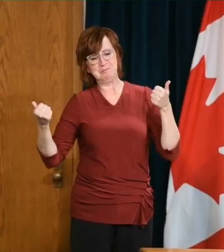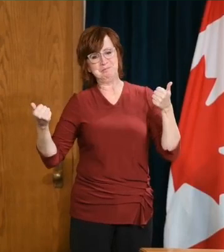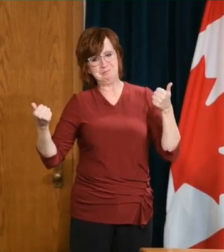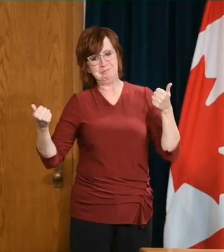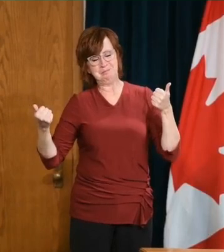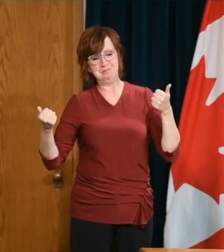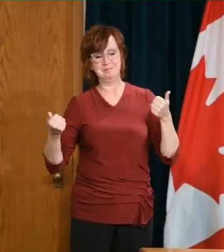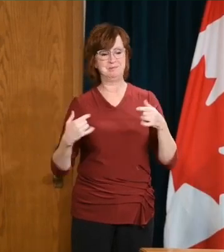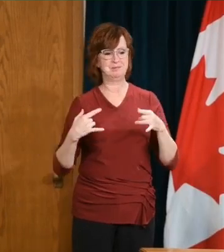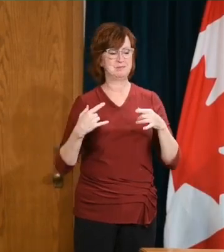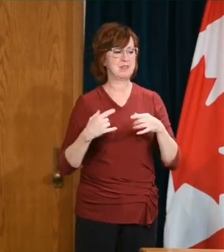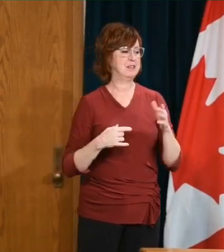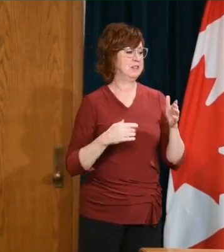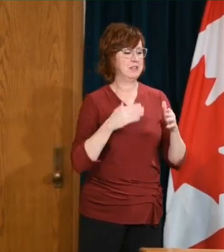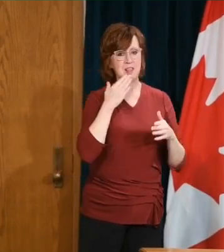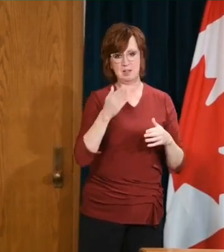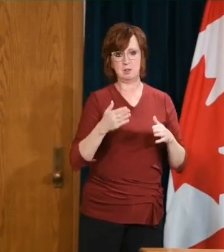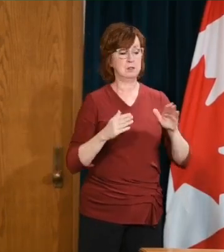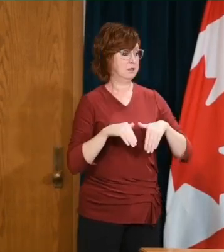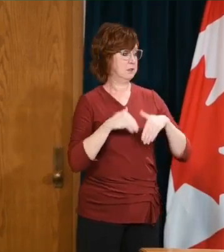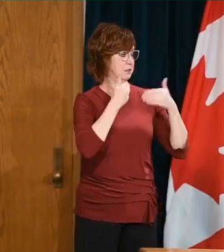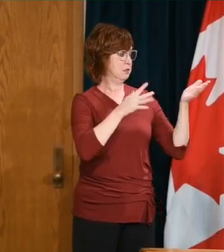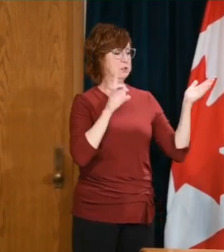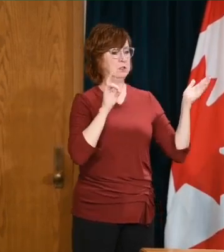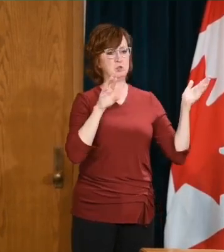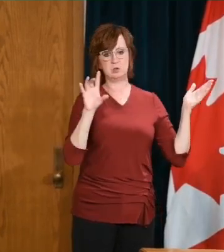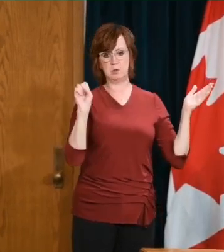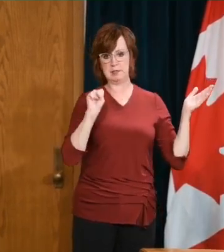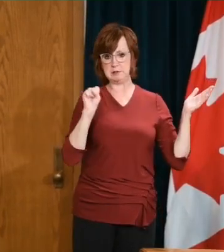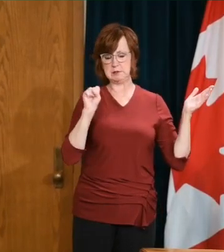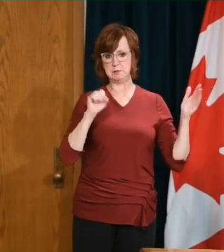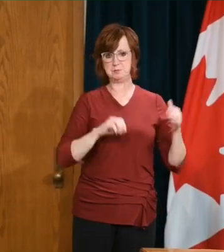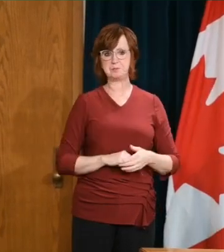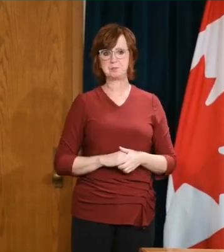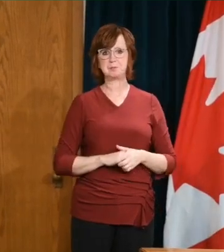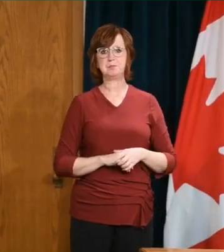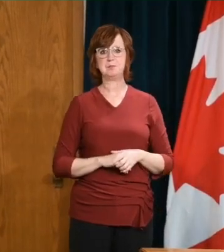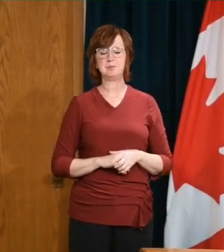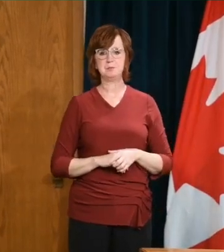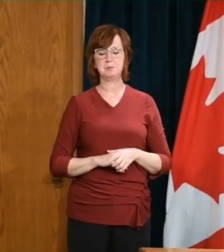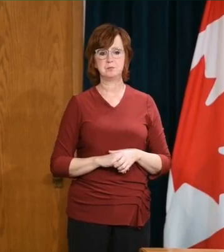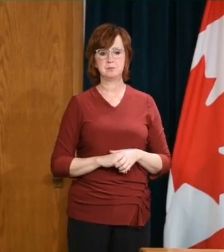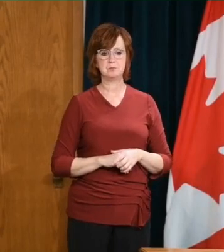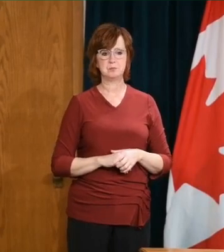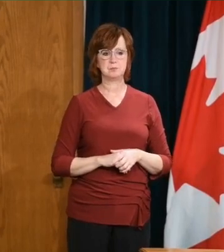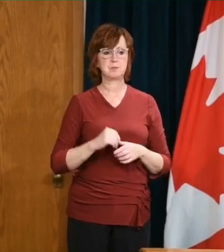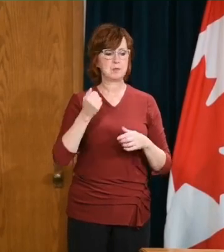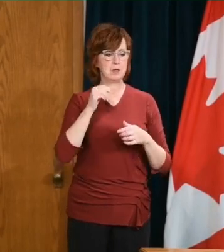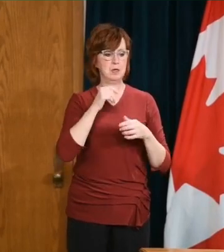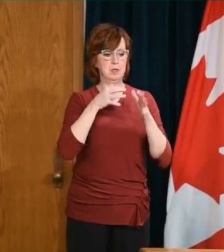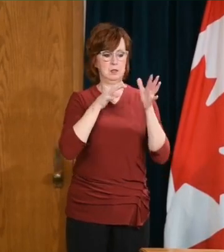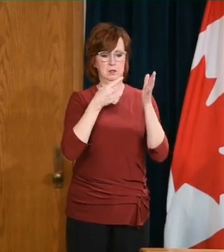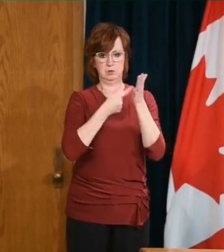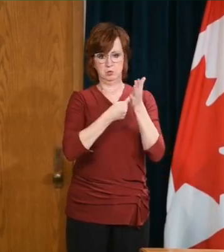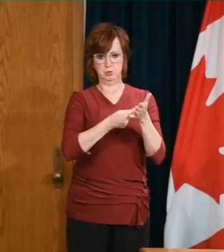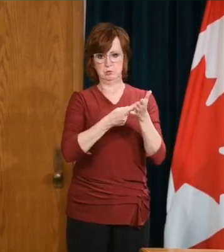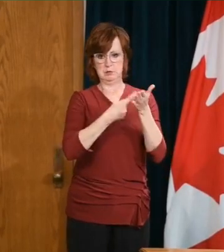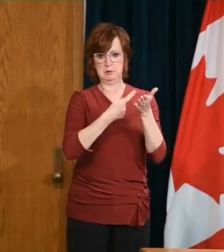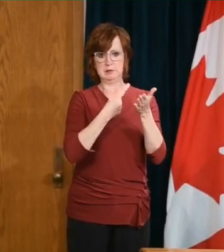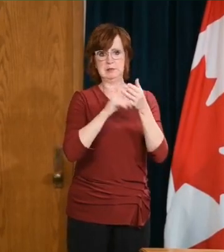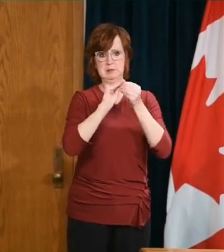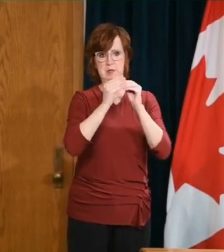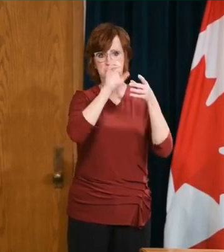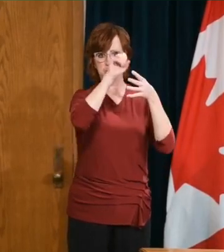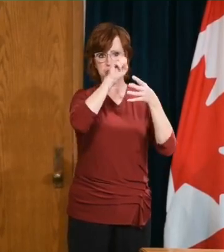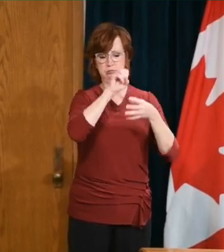of our numbers and then over some of our key developments over the last 24 hours.